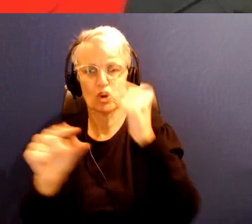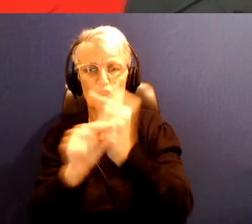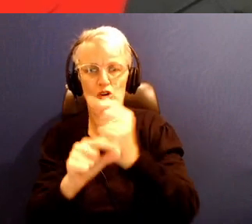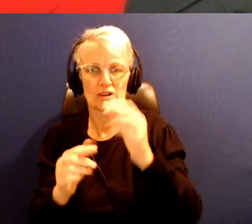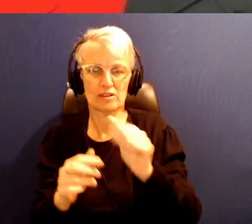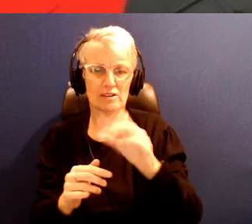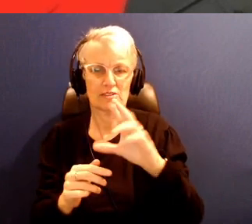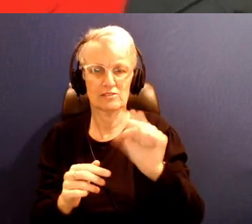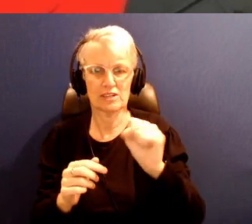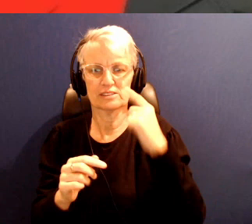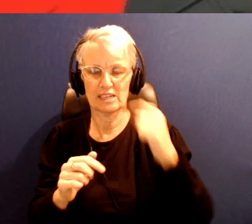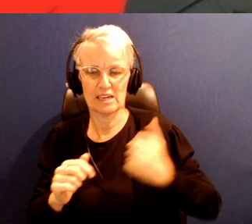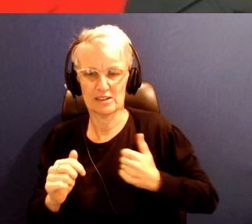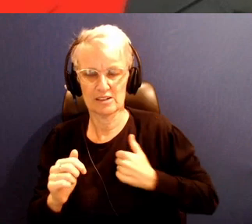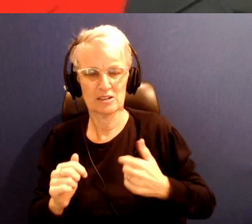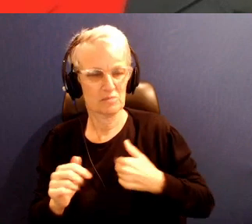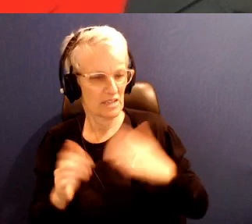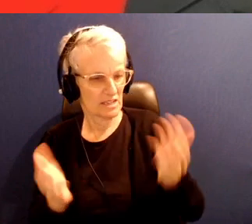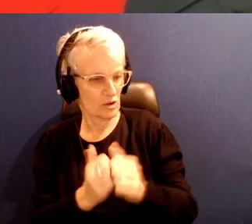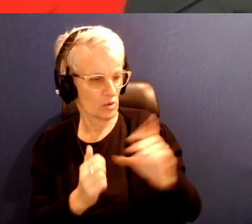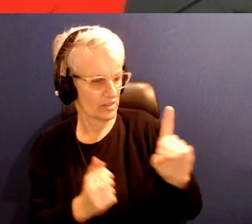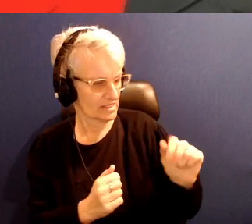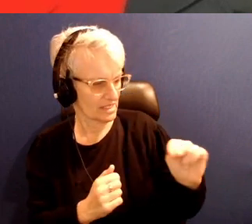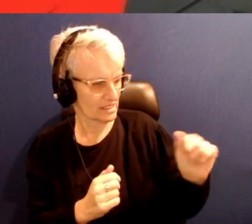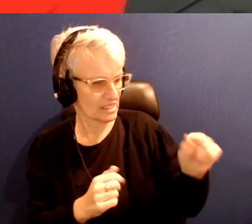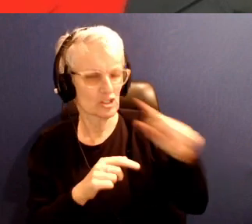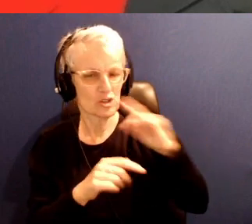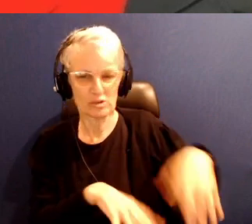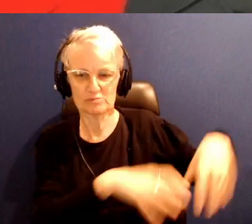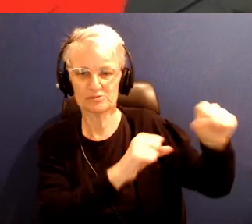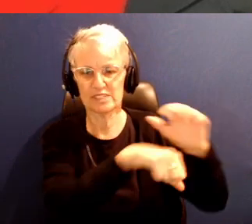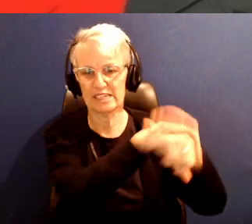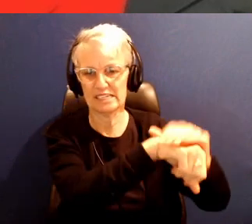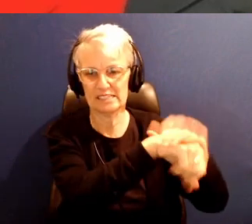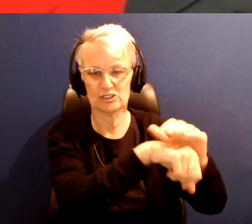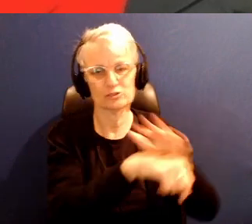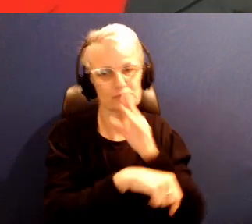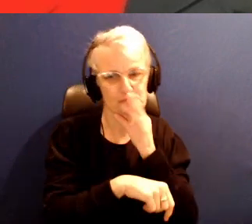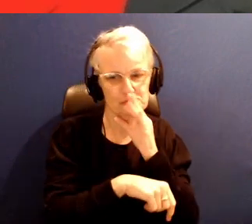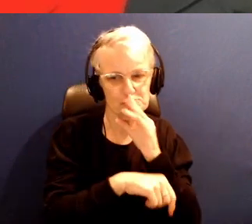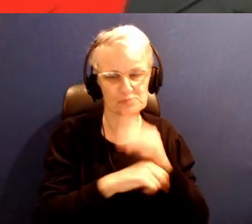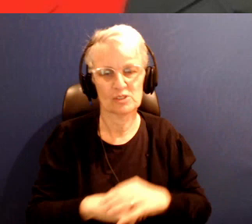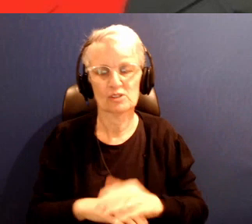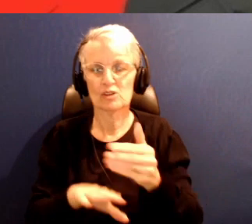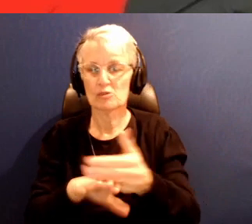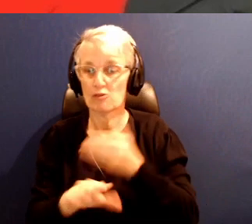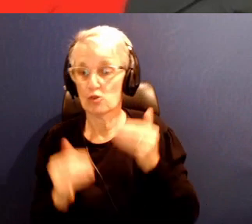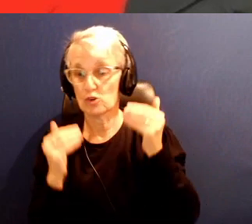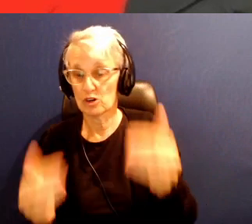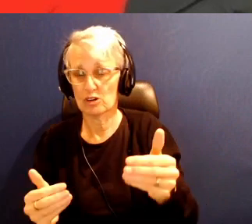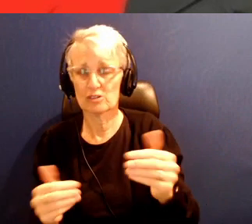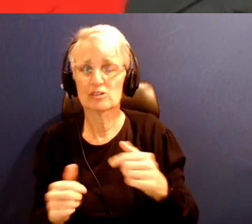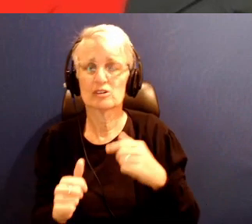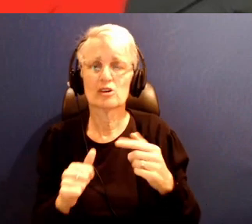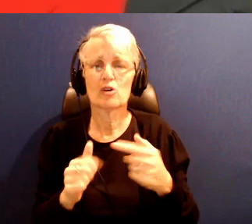here today along with my colleague, Danica Gay, who will be hosting this session in English. Before we